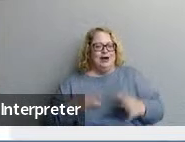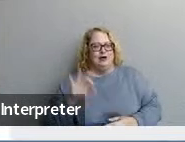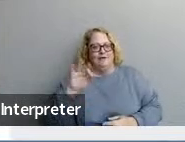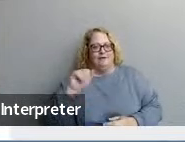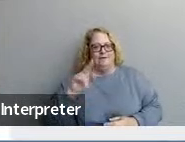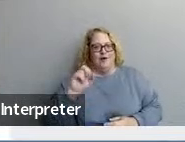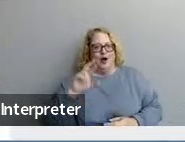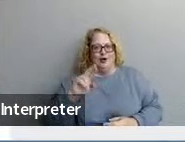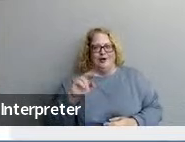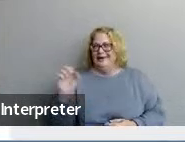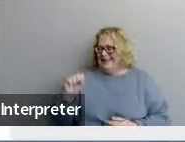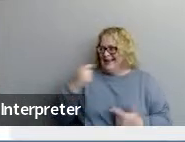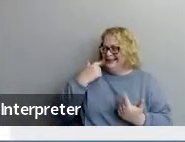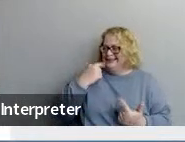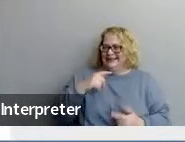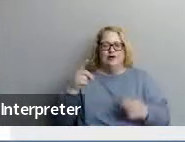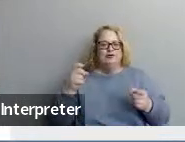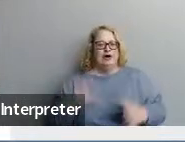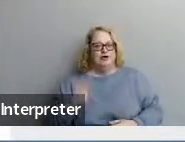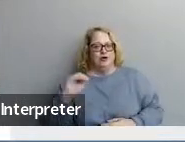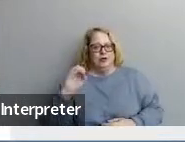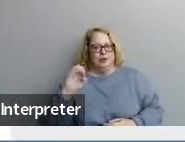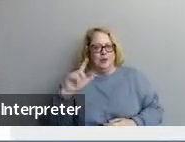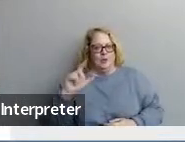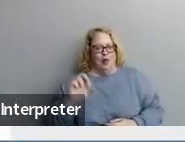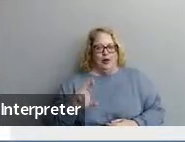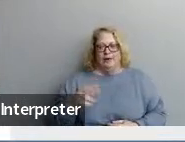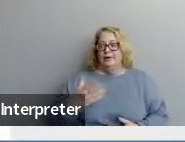Director Faulkner? Yes. Director Moeller?